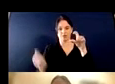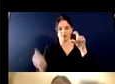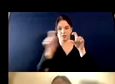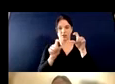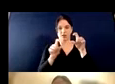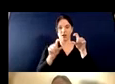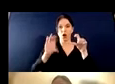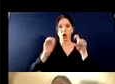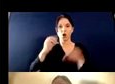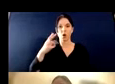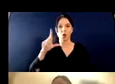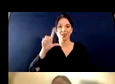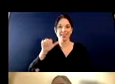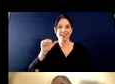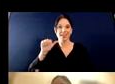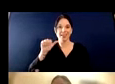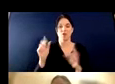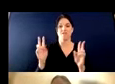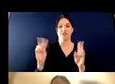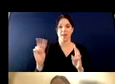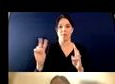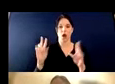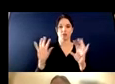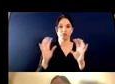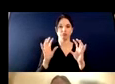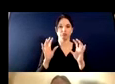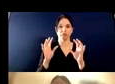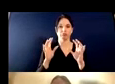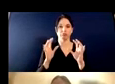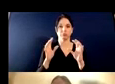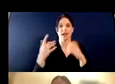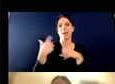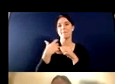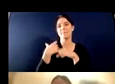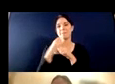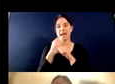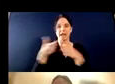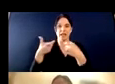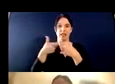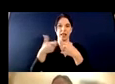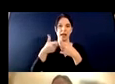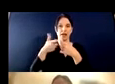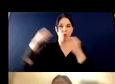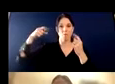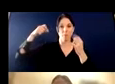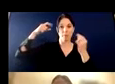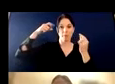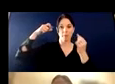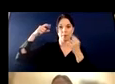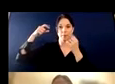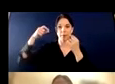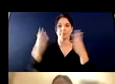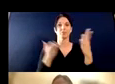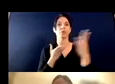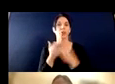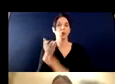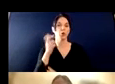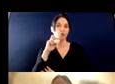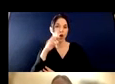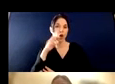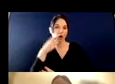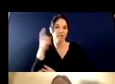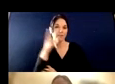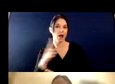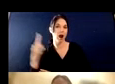These vibrations create electrical signals. This signal travels through the auditory nerve up to the